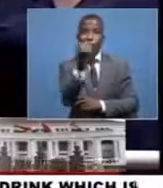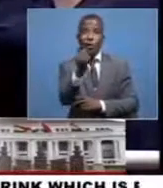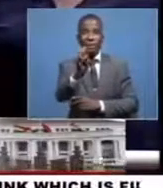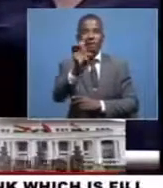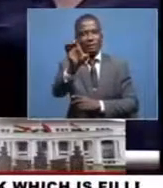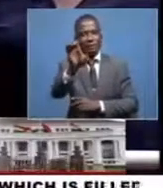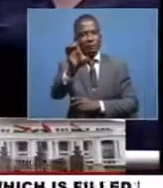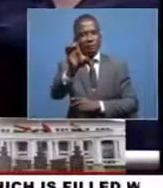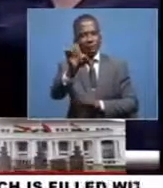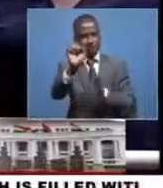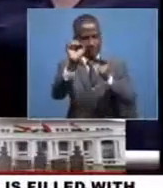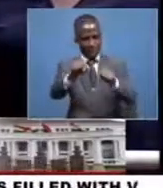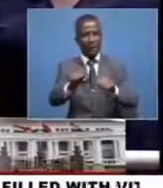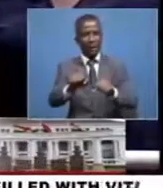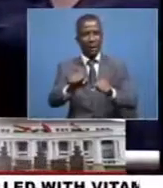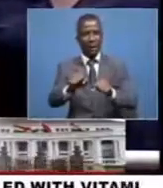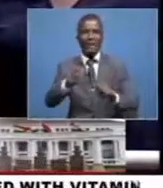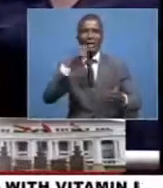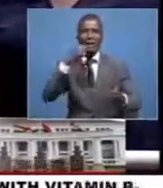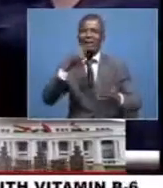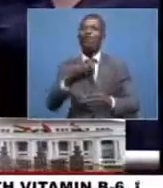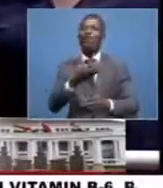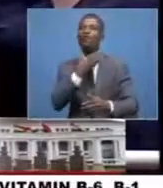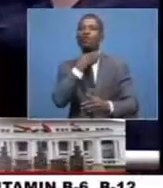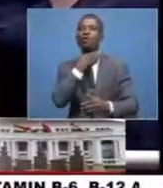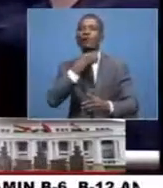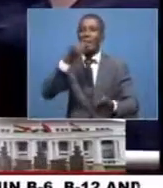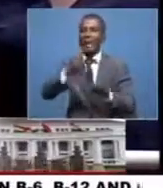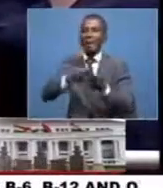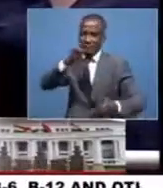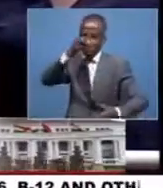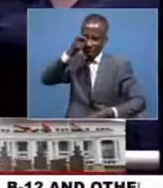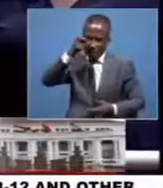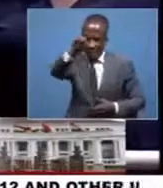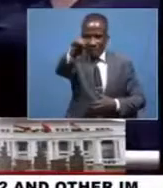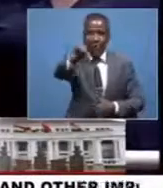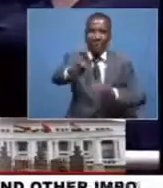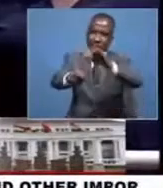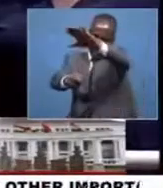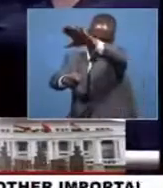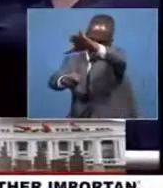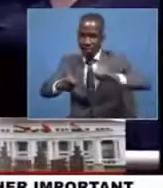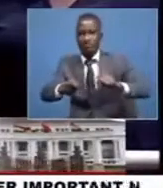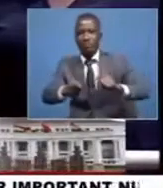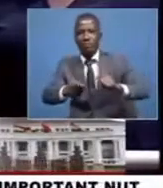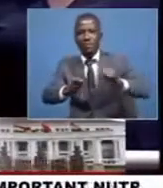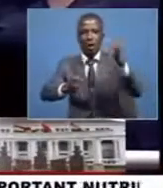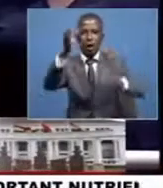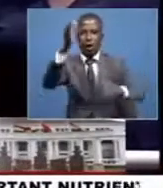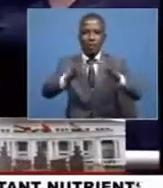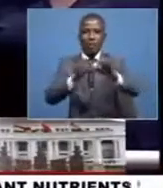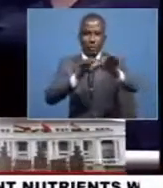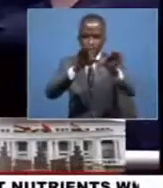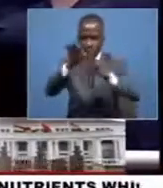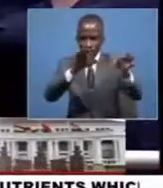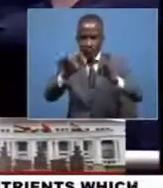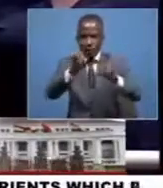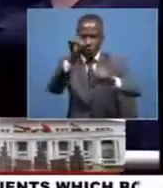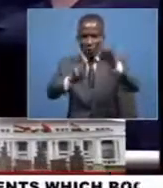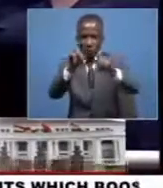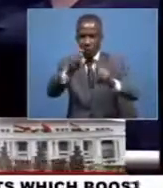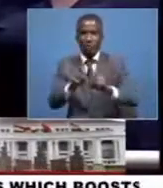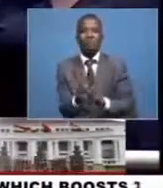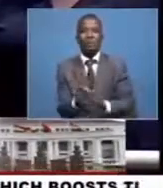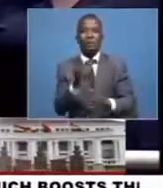ahye no edi sapina apoa atoa no akwa hye no so omra adakanum no omra mbe nsem na no enti we